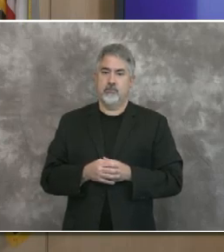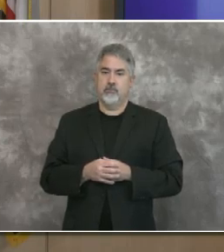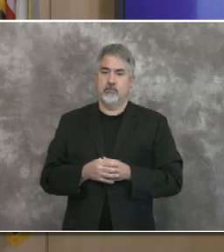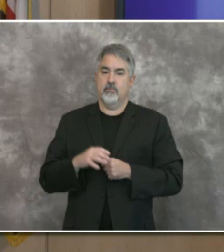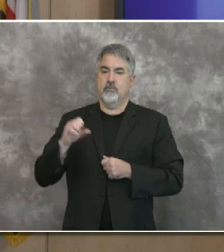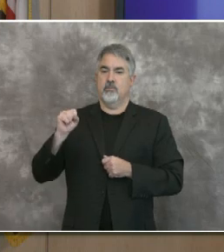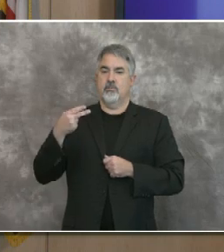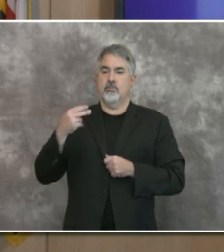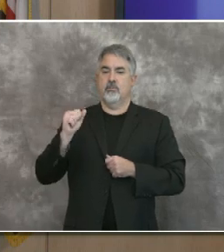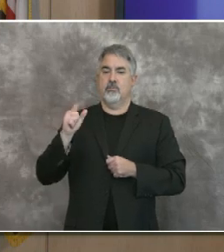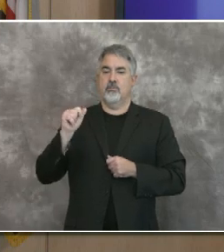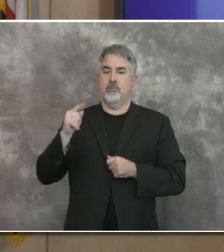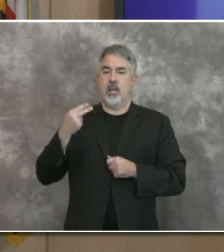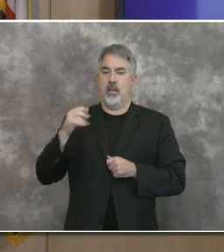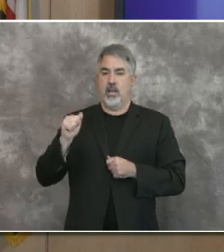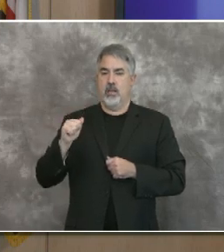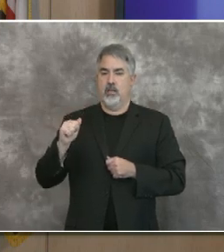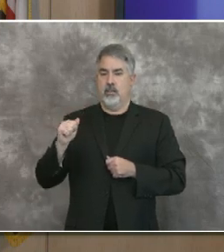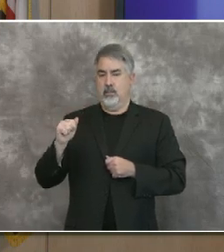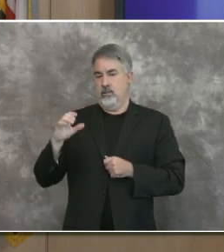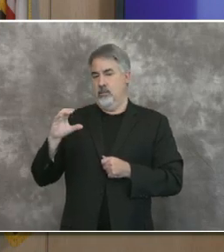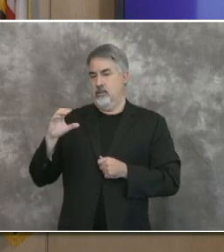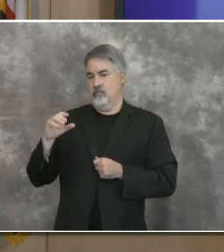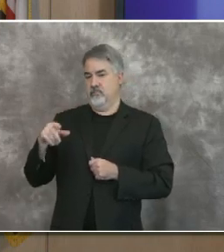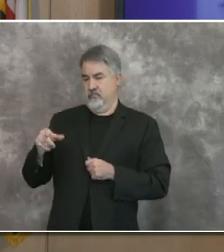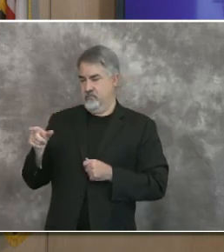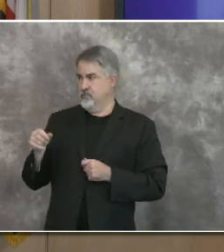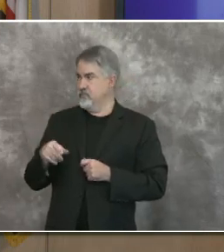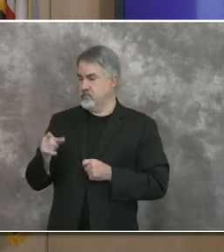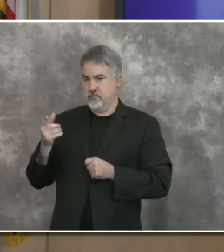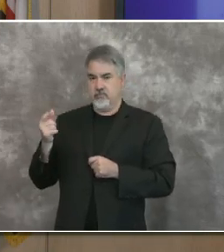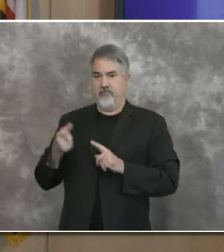Shalina Shatlani, KPBS, please state your question.